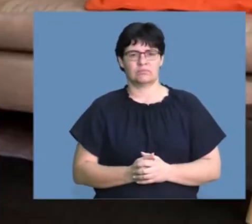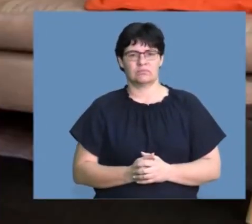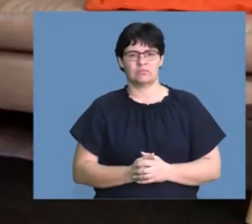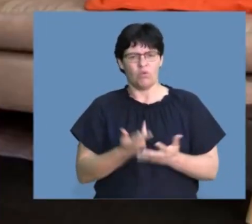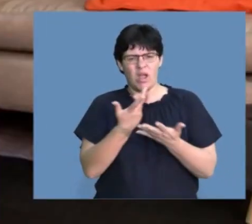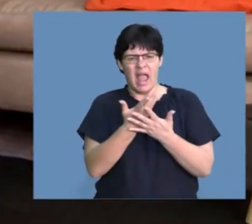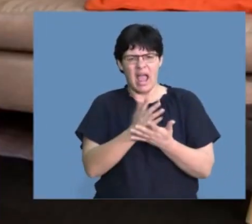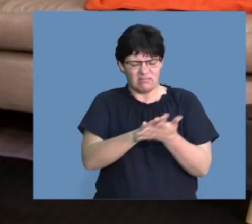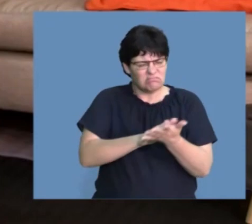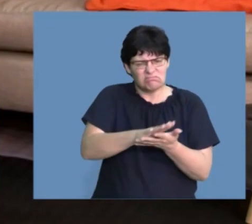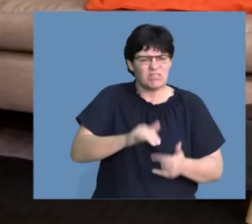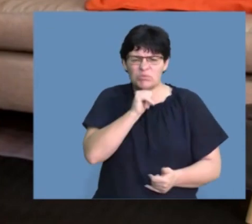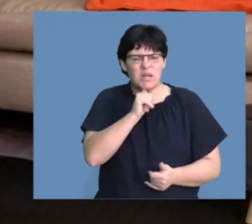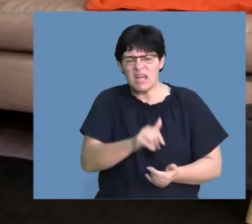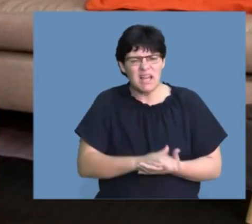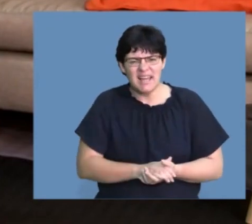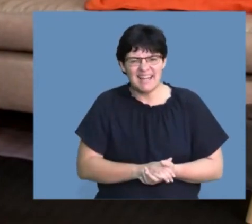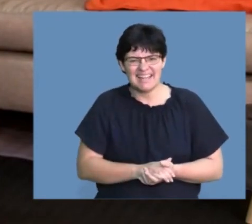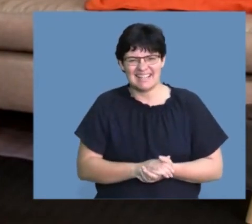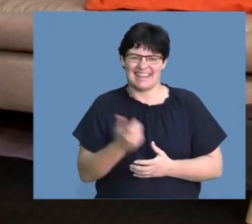You can get your hands dirty, it's okay.